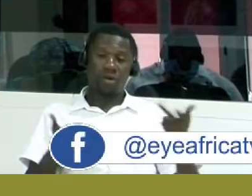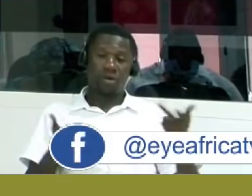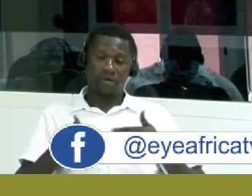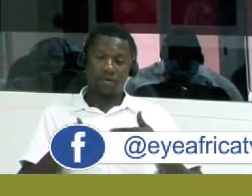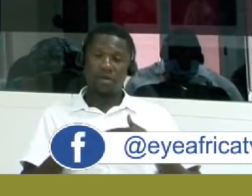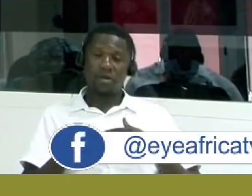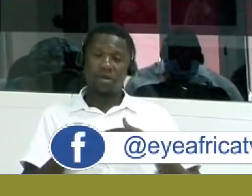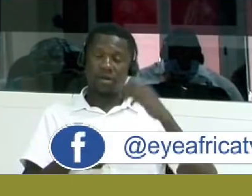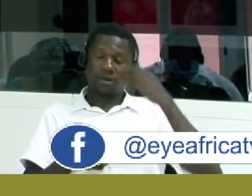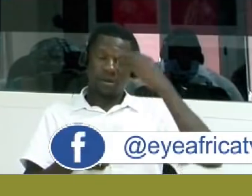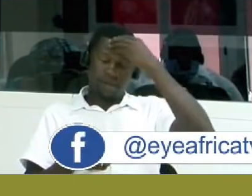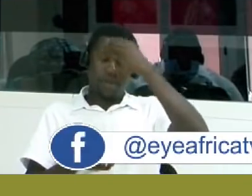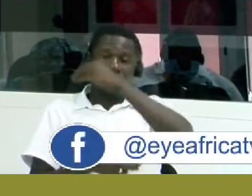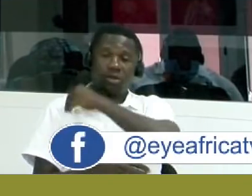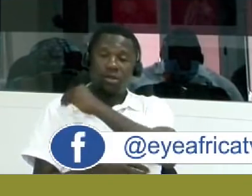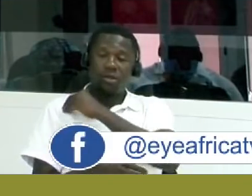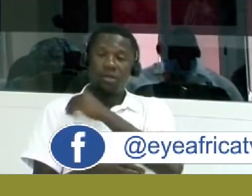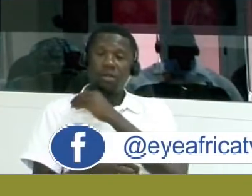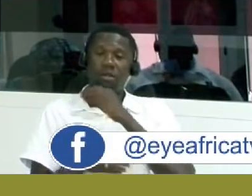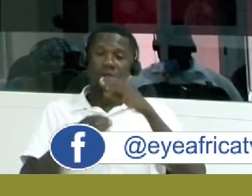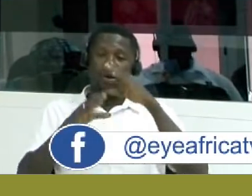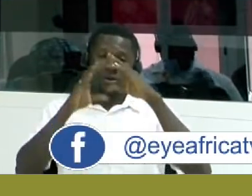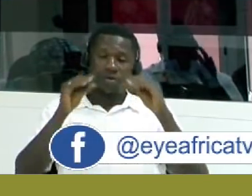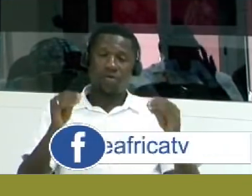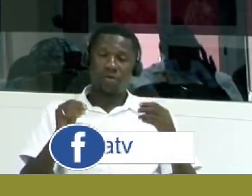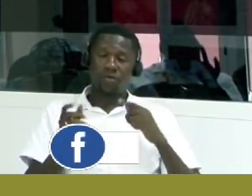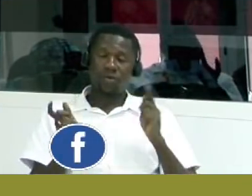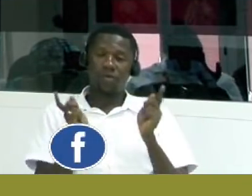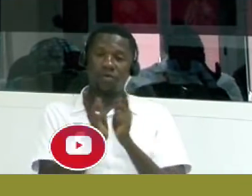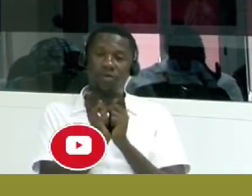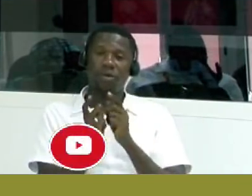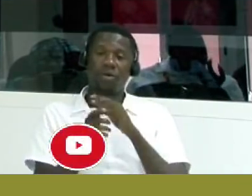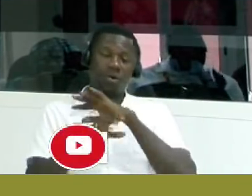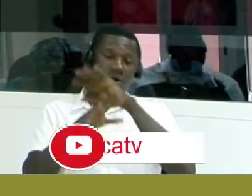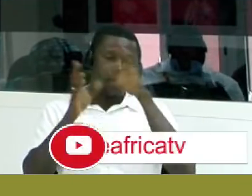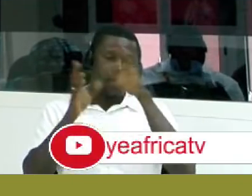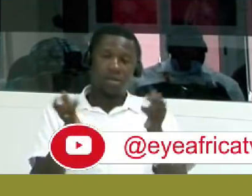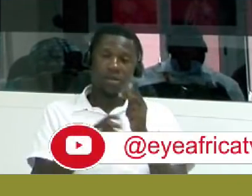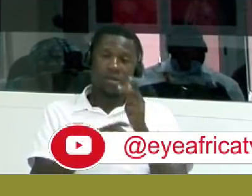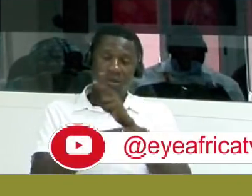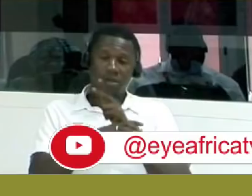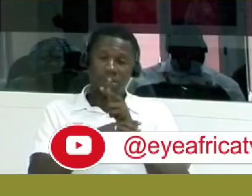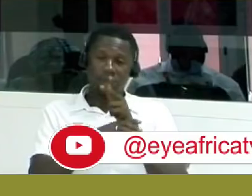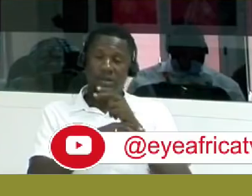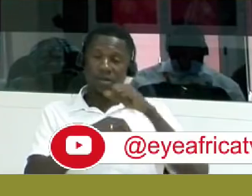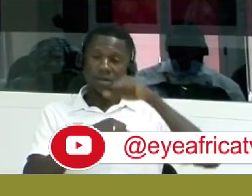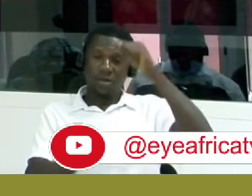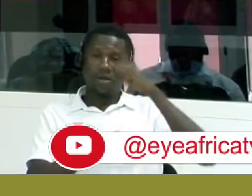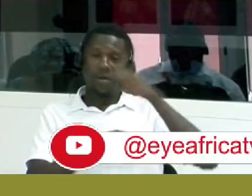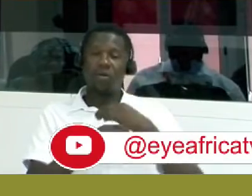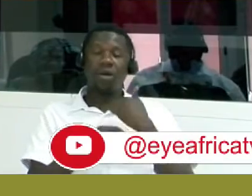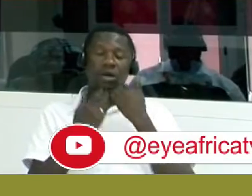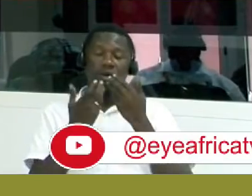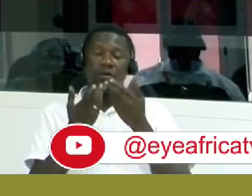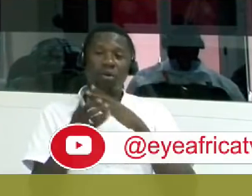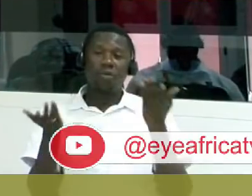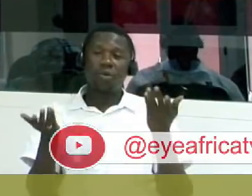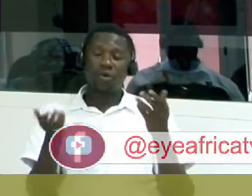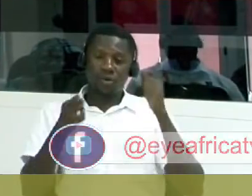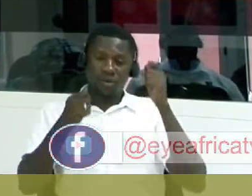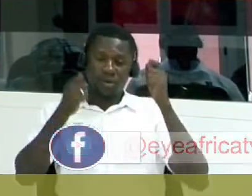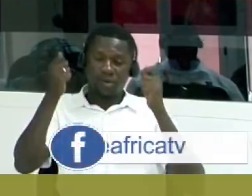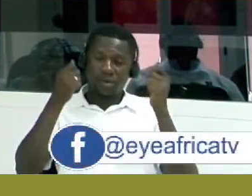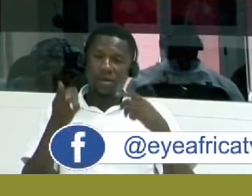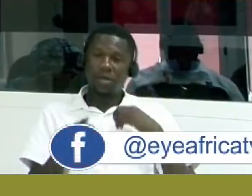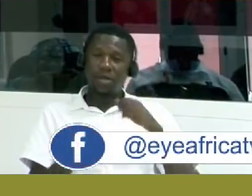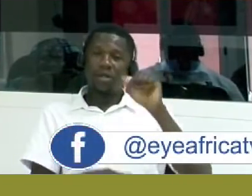where we found all these senior officers. They all asked our reasons for embarking on the strike, and Aliukan explained our